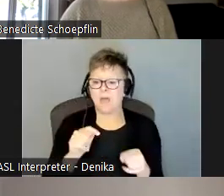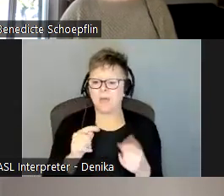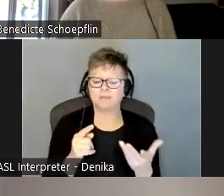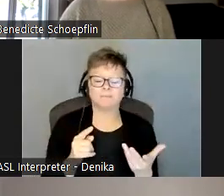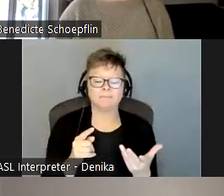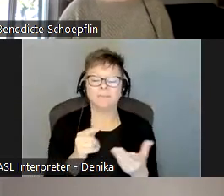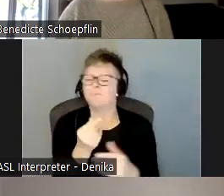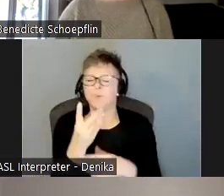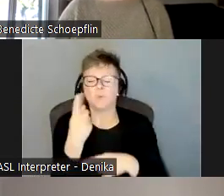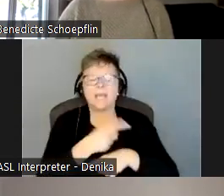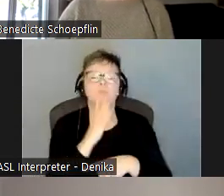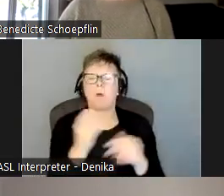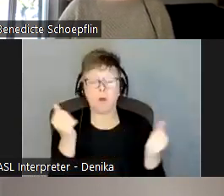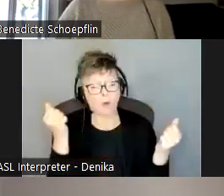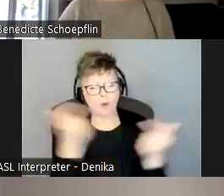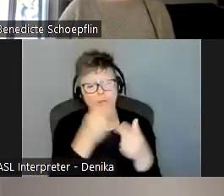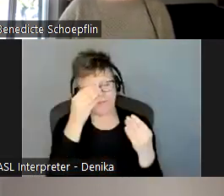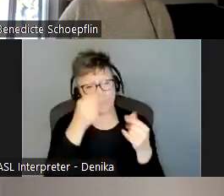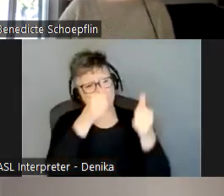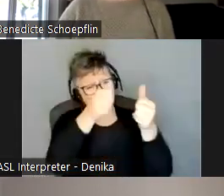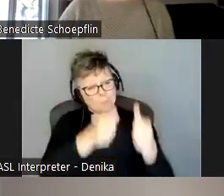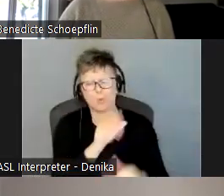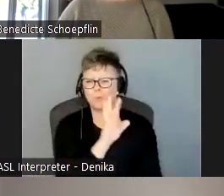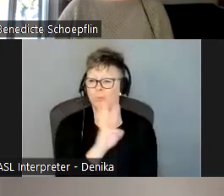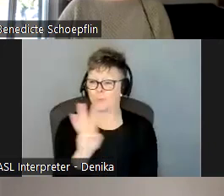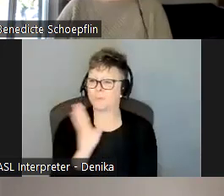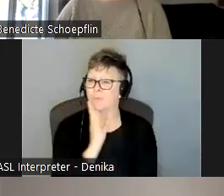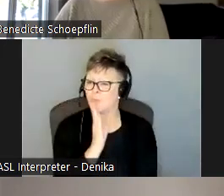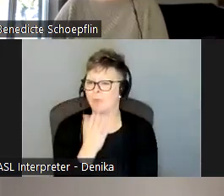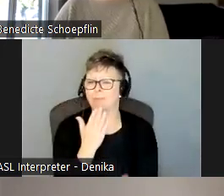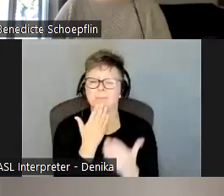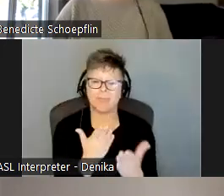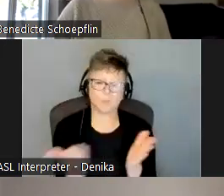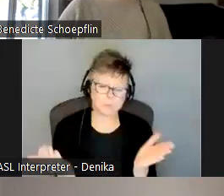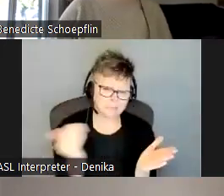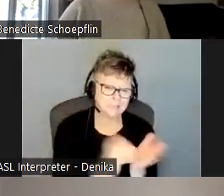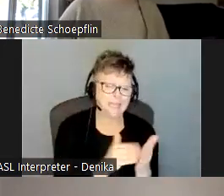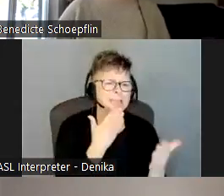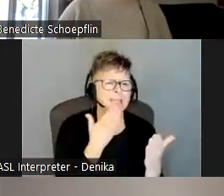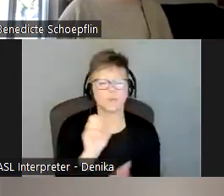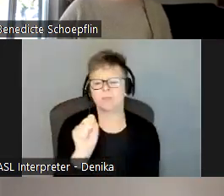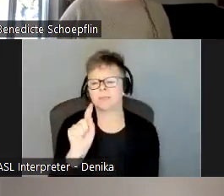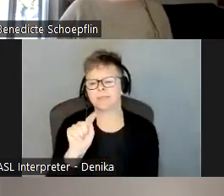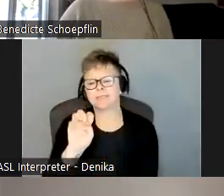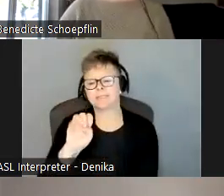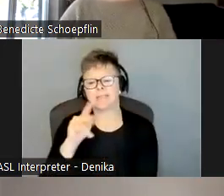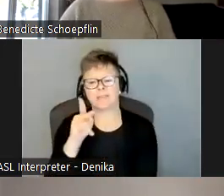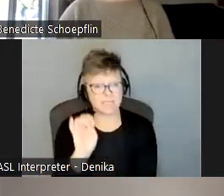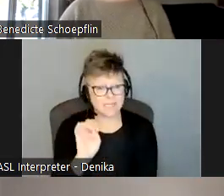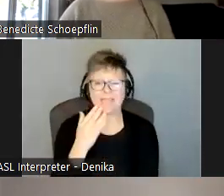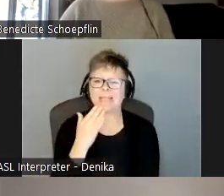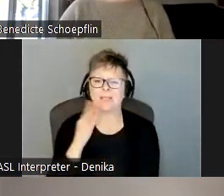this information posted on our websites as well. So thank you again to Stephanie. Thank you for Benedict